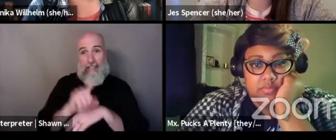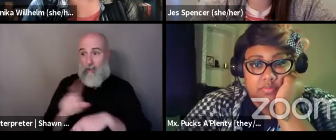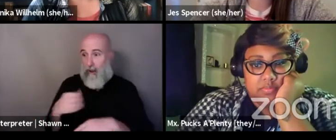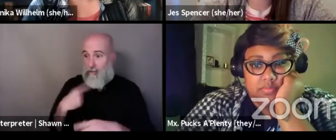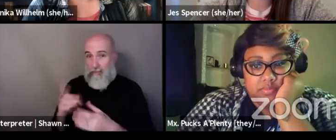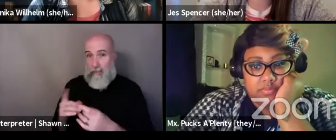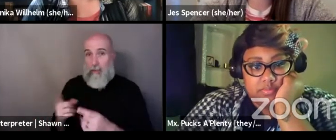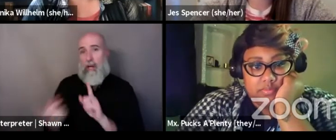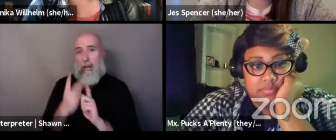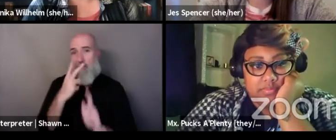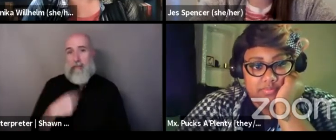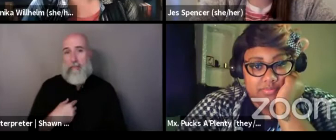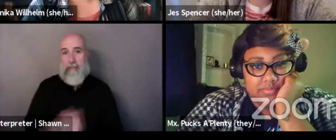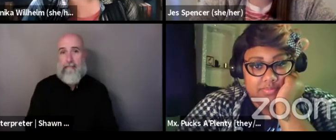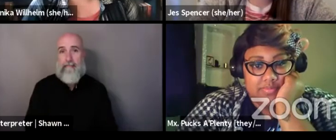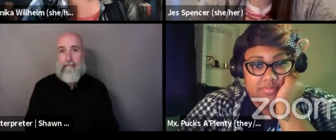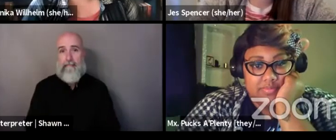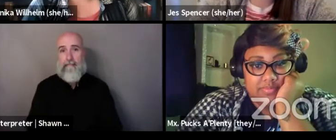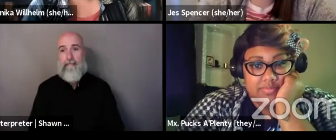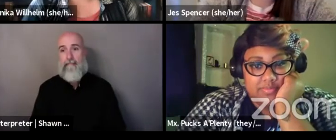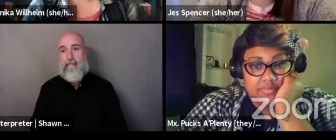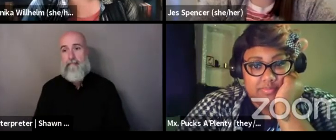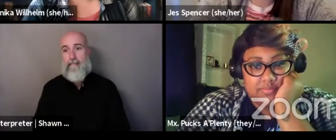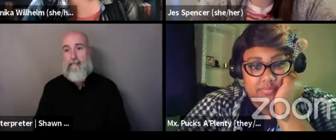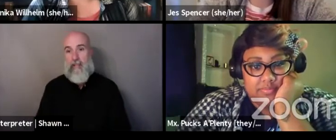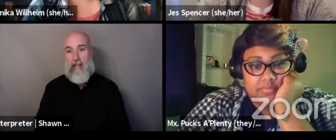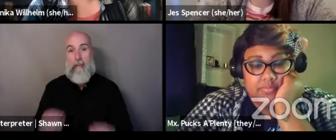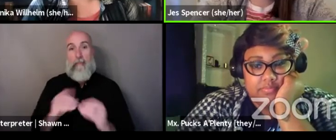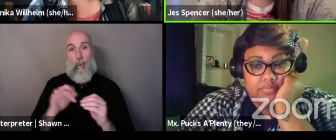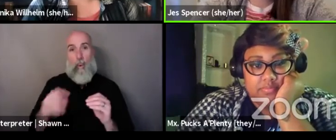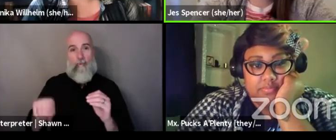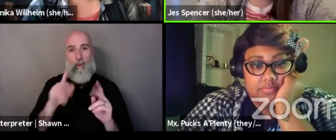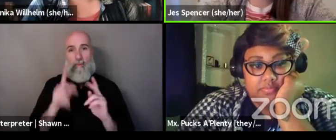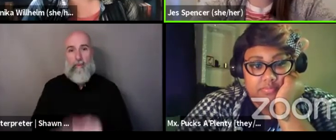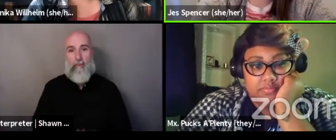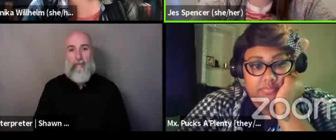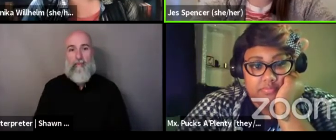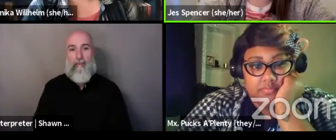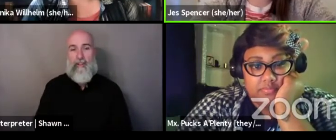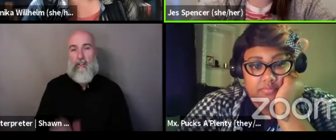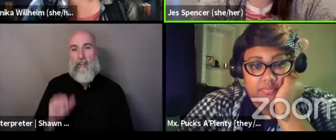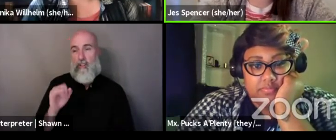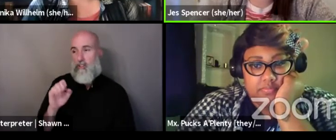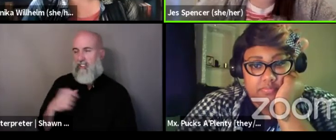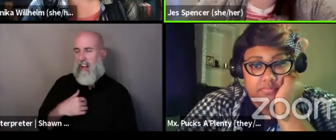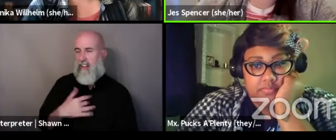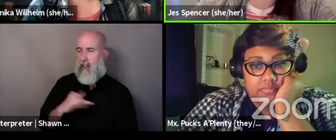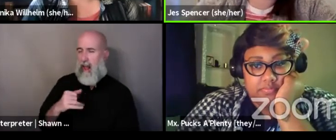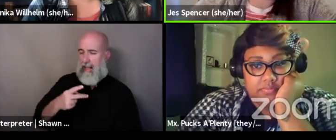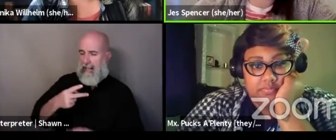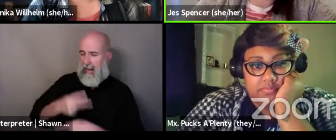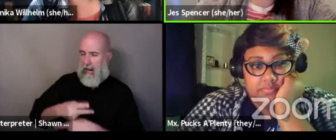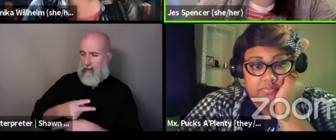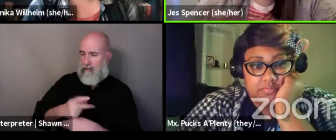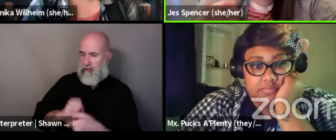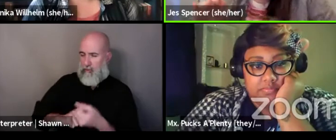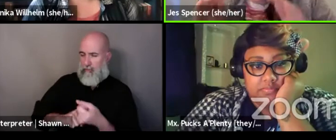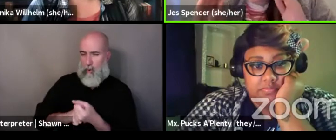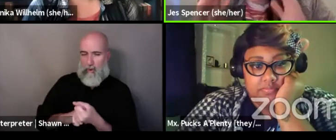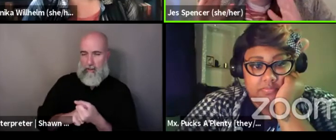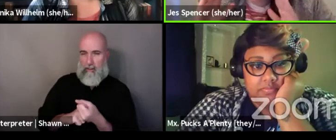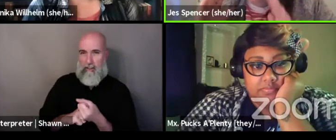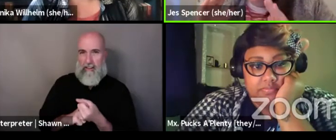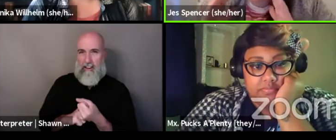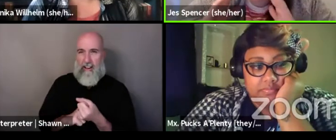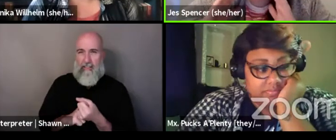come and talk to me. You know, like, more of those people. I feel like caregiver support is something, like, that just doesn't